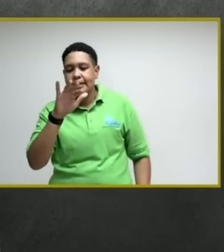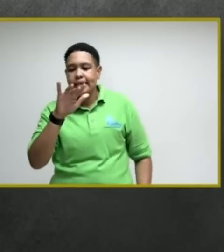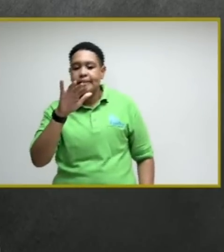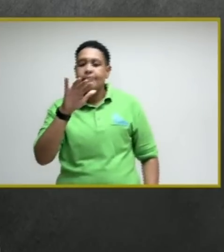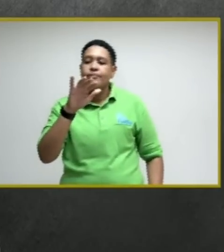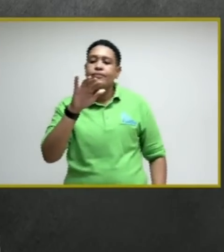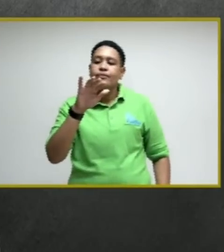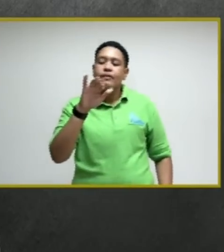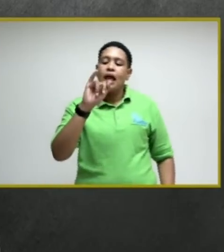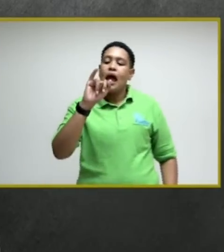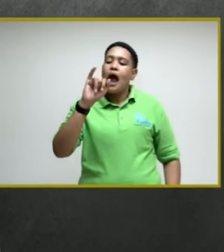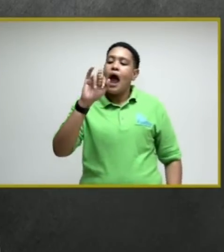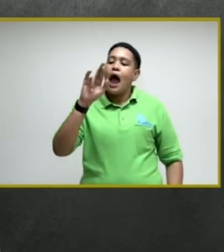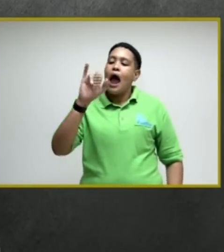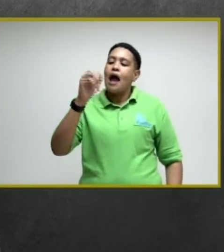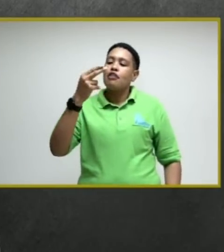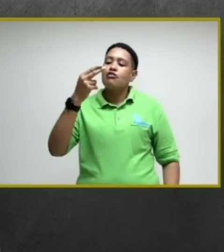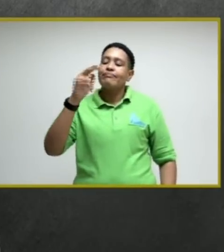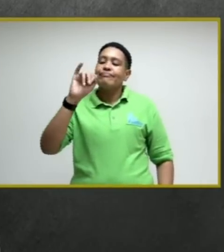Irish